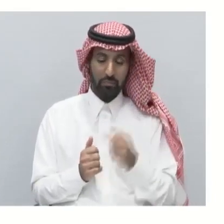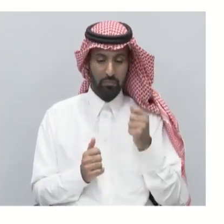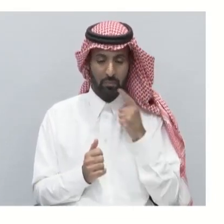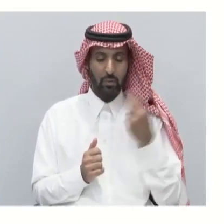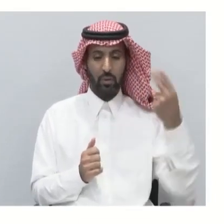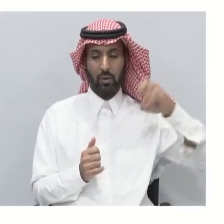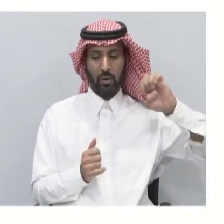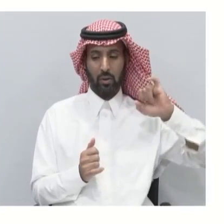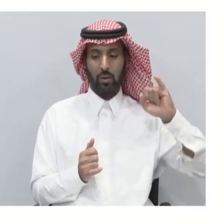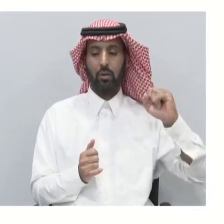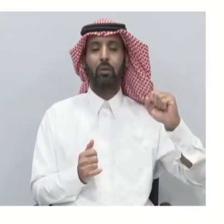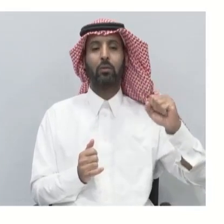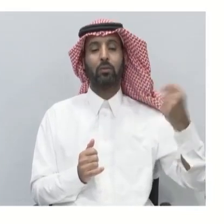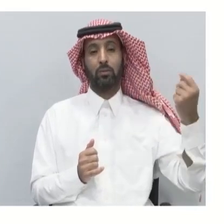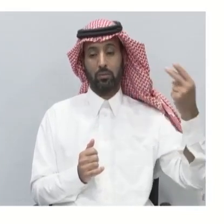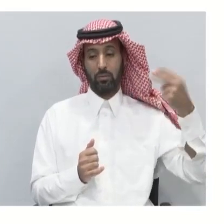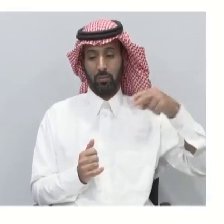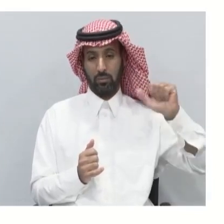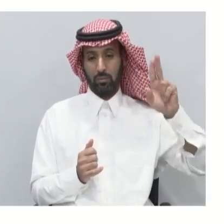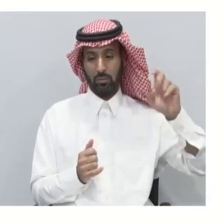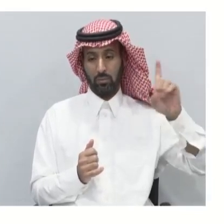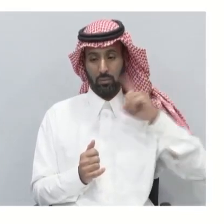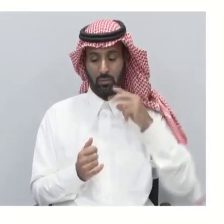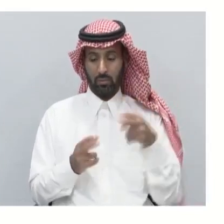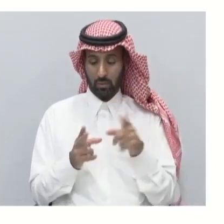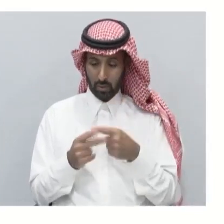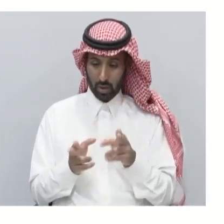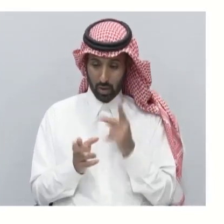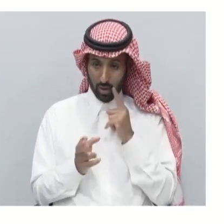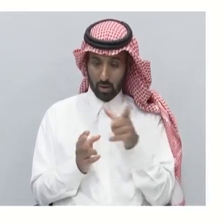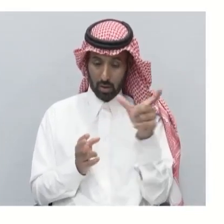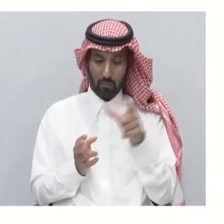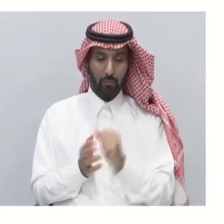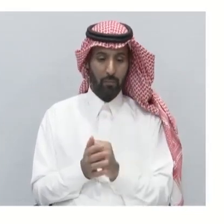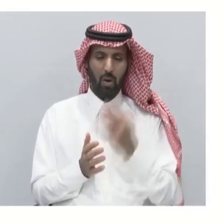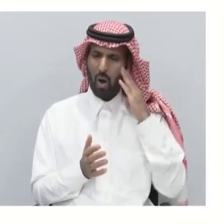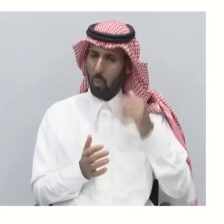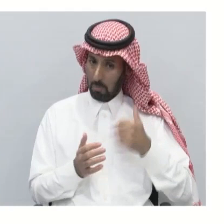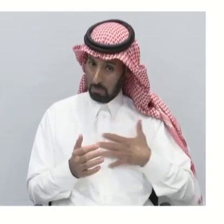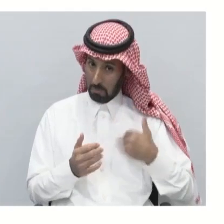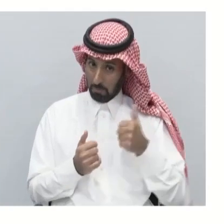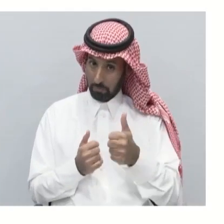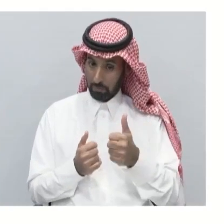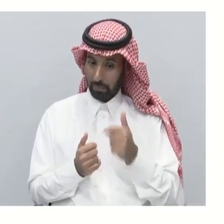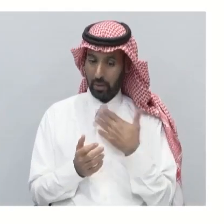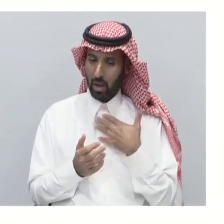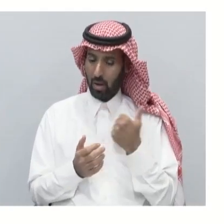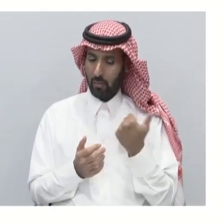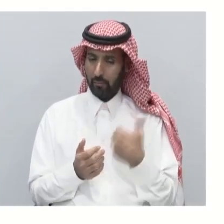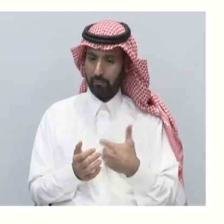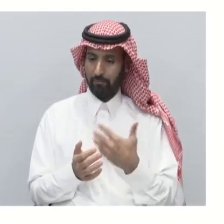send it to my friend Huda. Opening words, maybe I will choose something, how are you? I miss